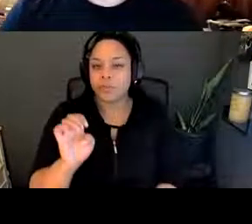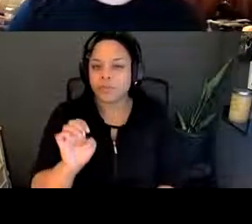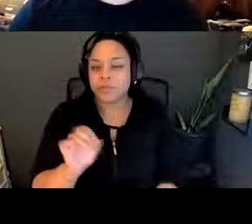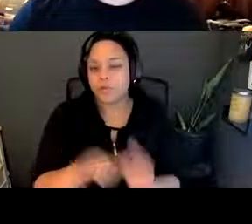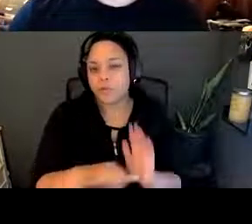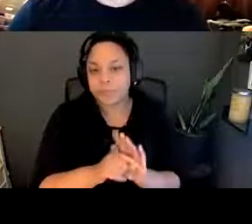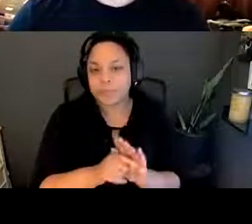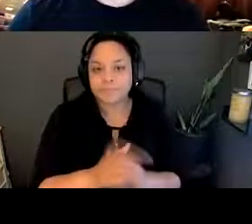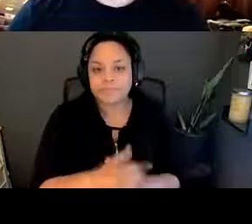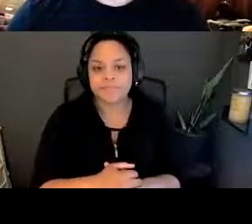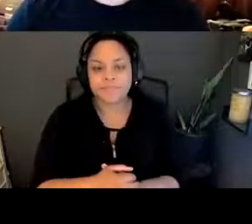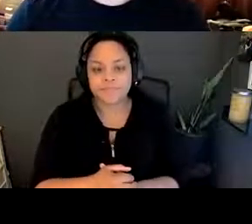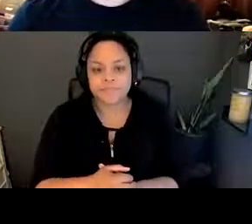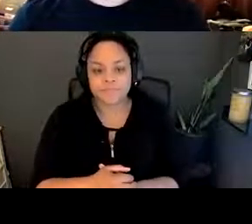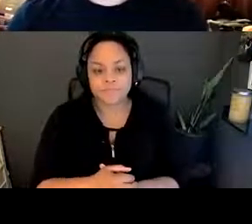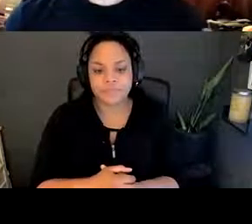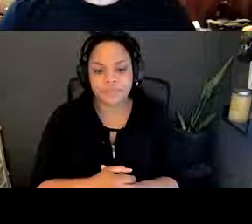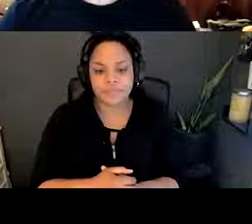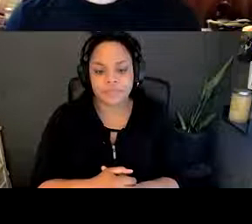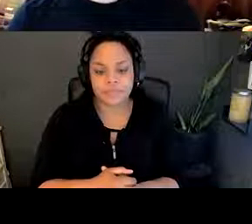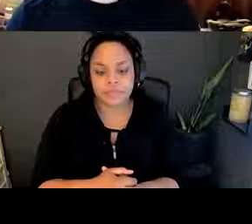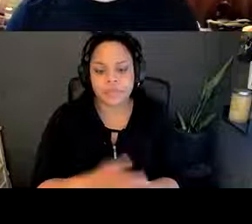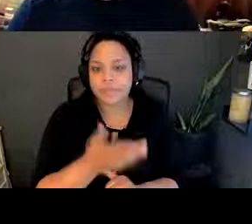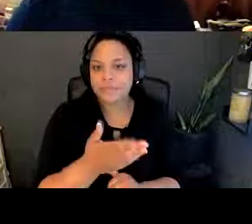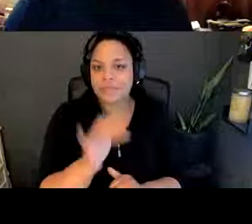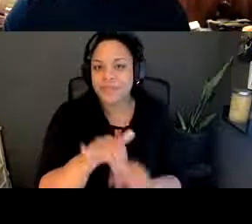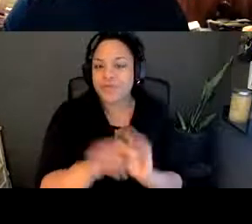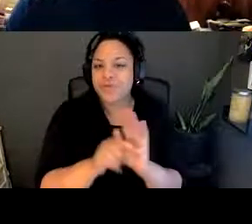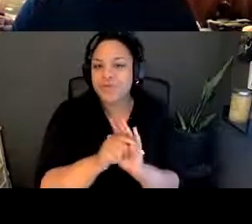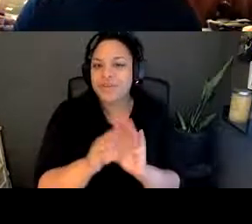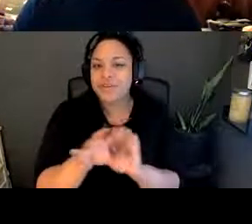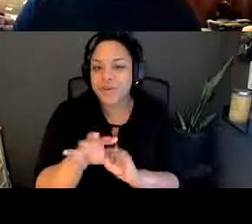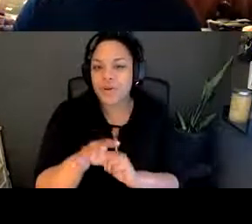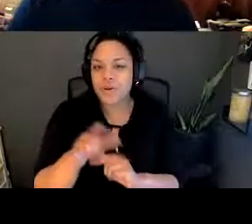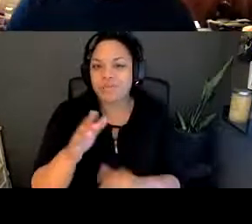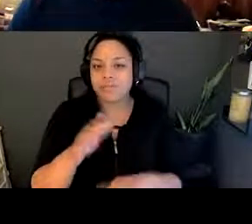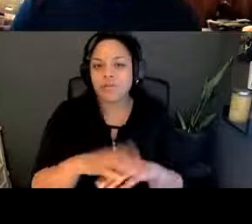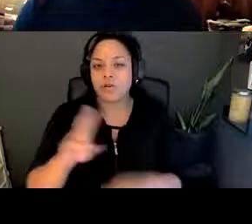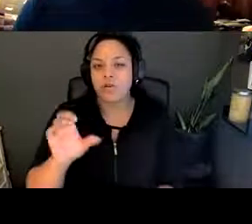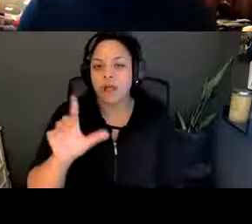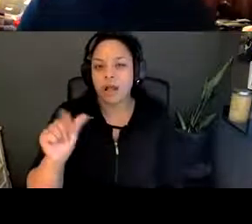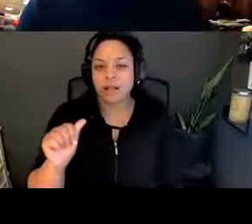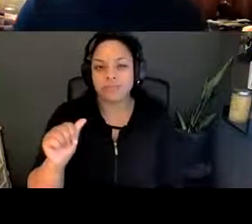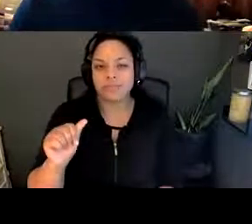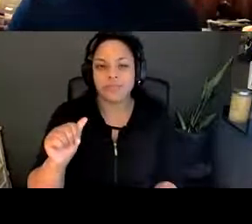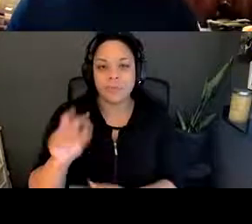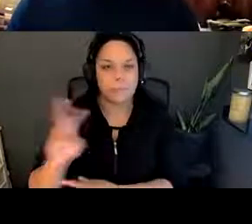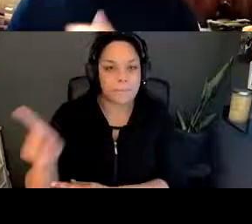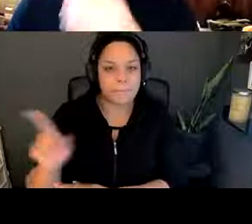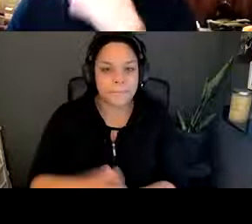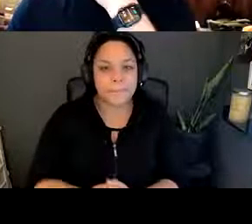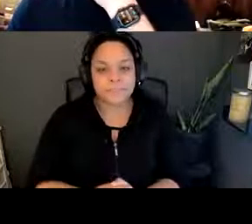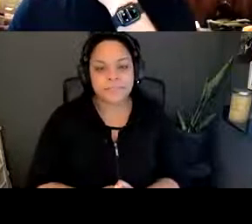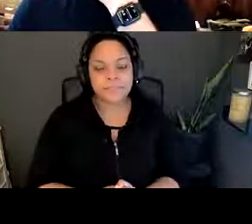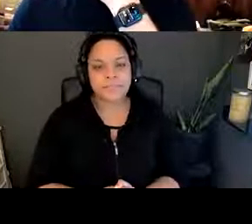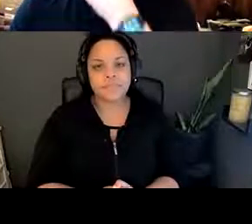think they're recording it here as well. I'm going to put the YouTube video on the UCLA Gambling Studies website, just in case we